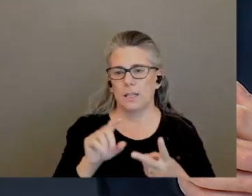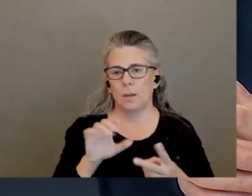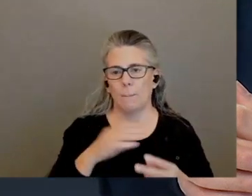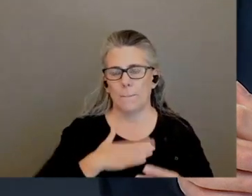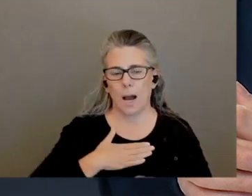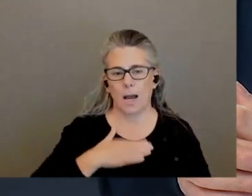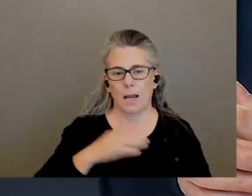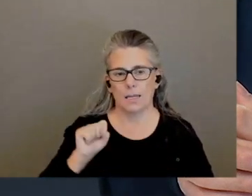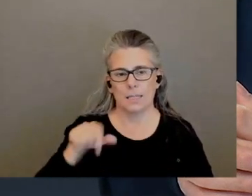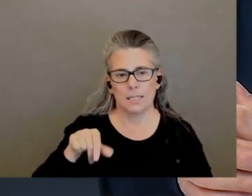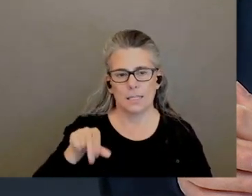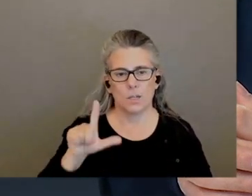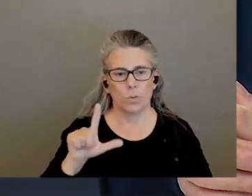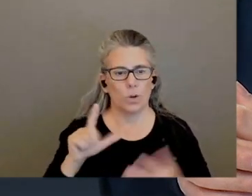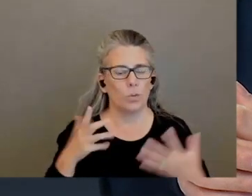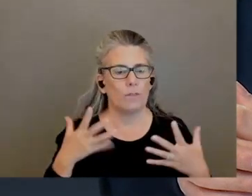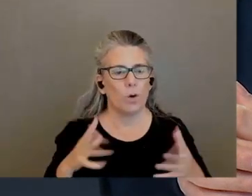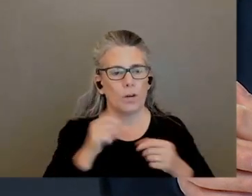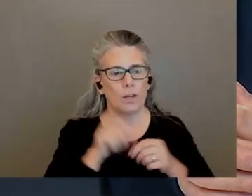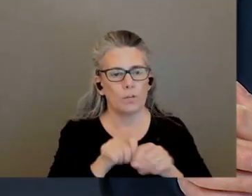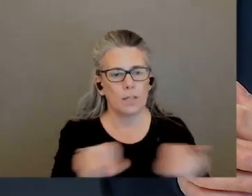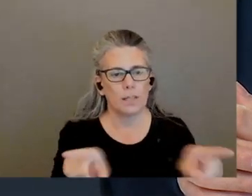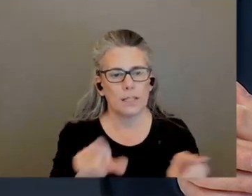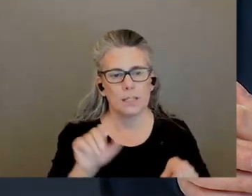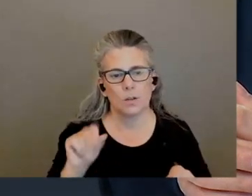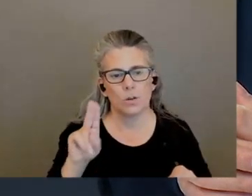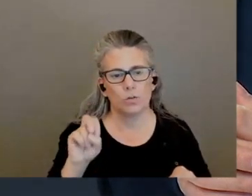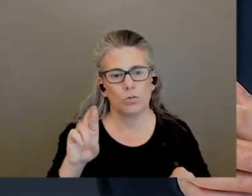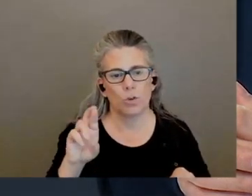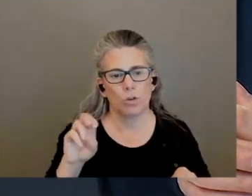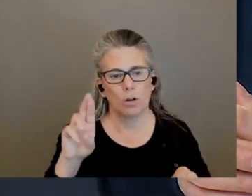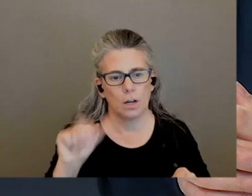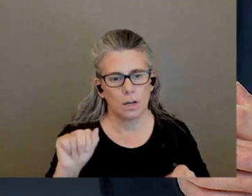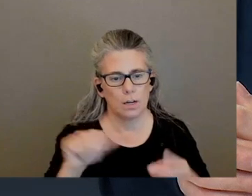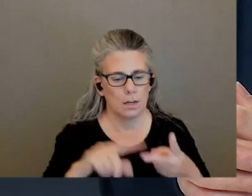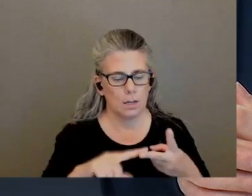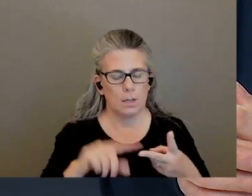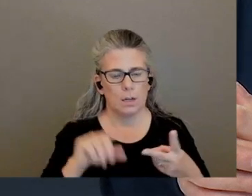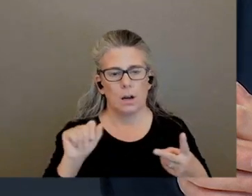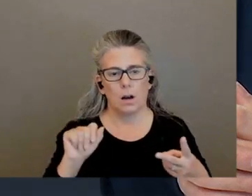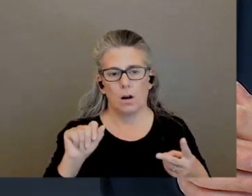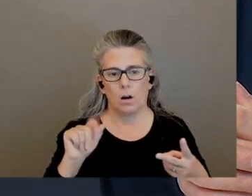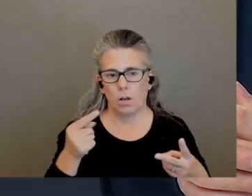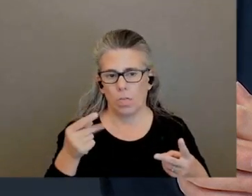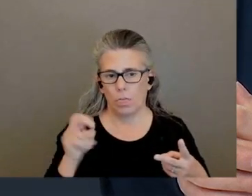Aurora. We have released Elasticache for both Redis and